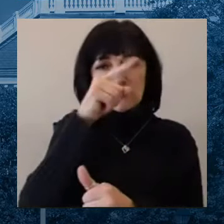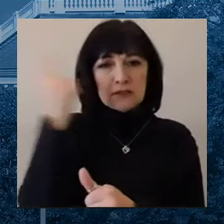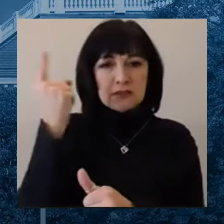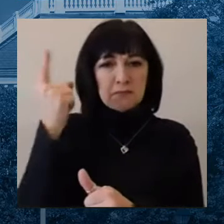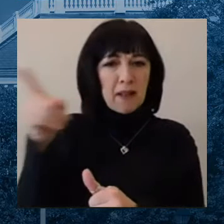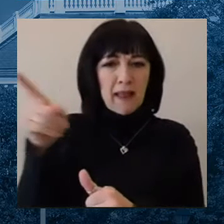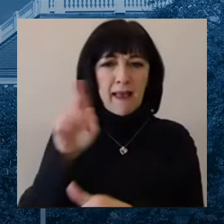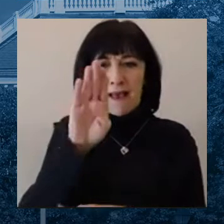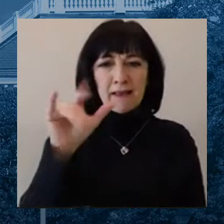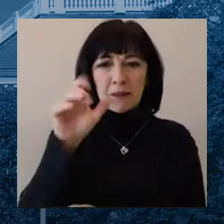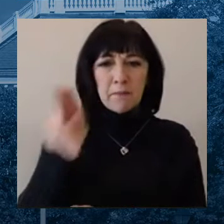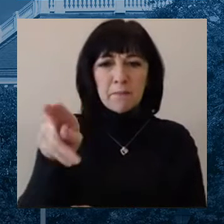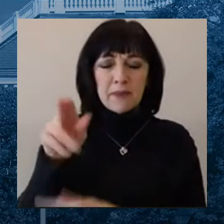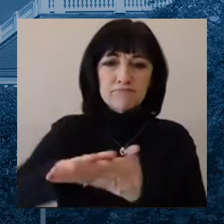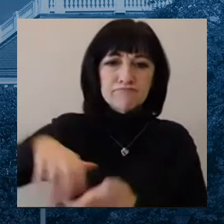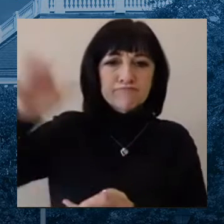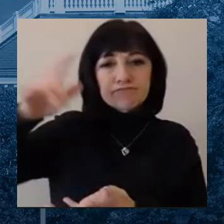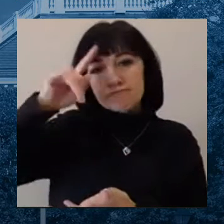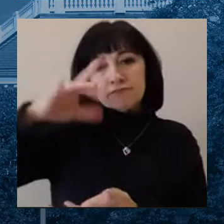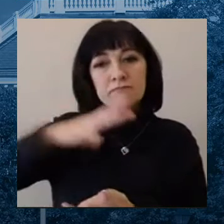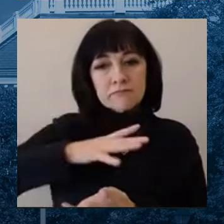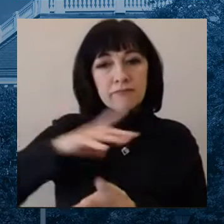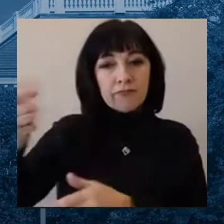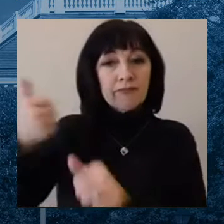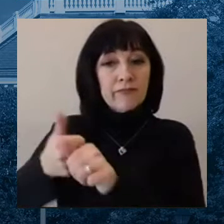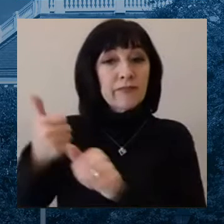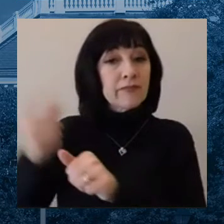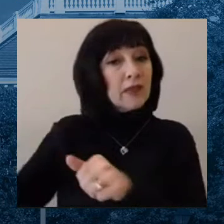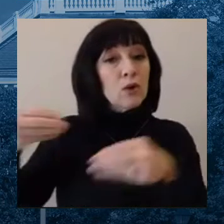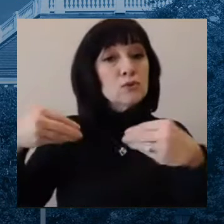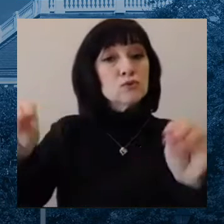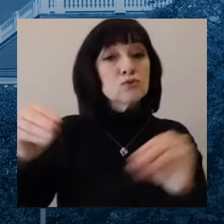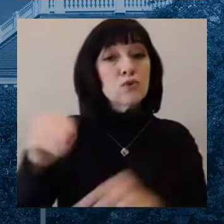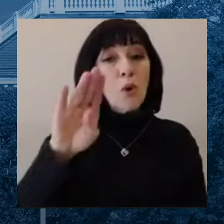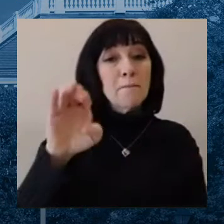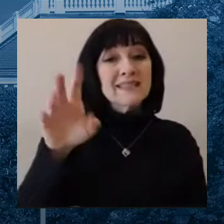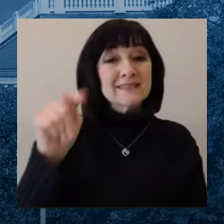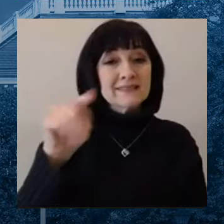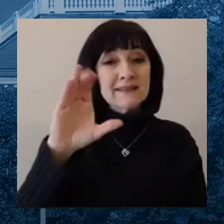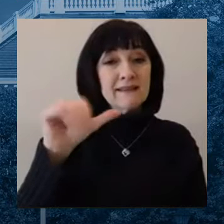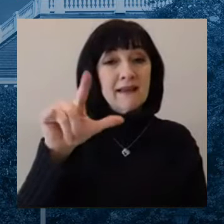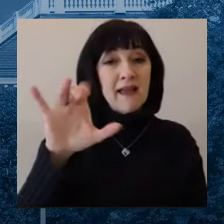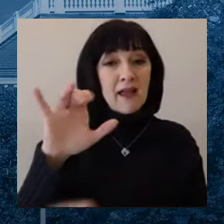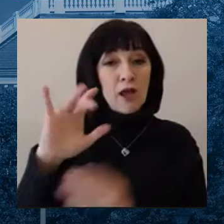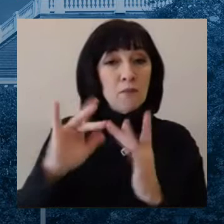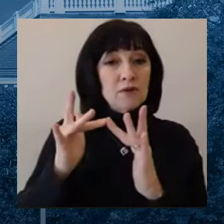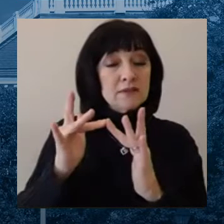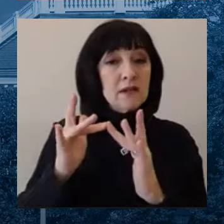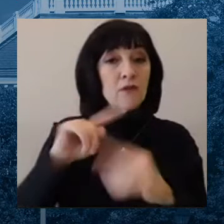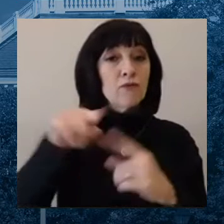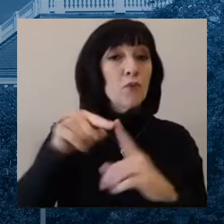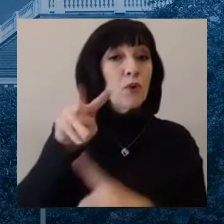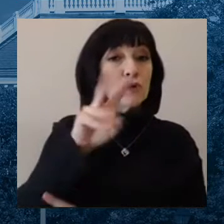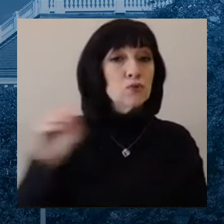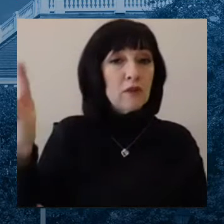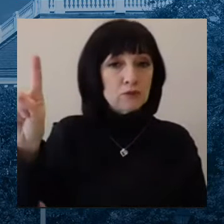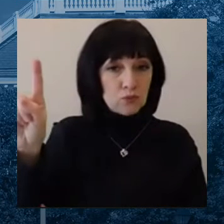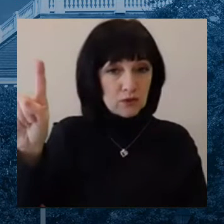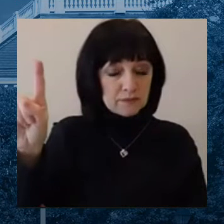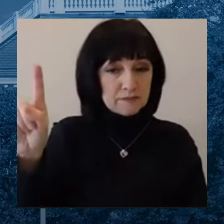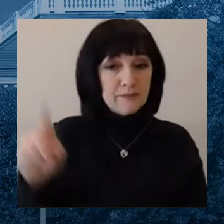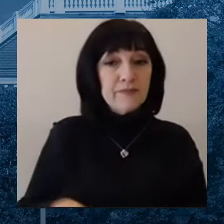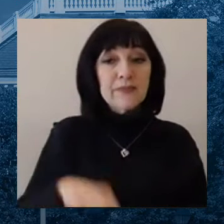billionaire who sold BET cable network in 2001. Henry Sampson,